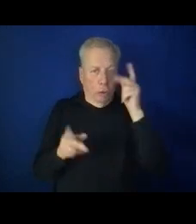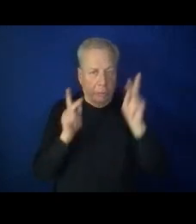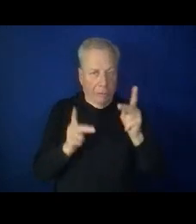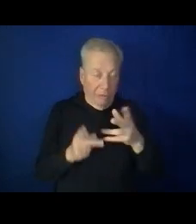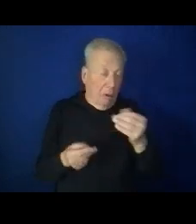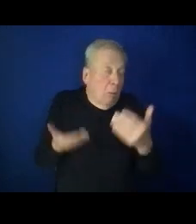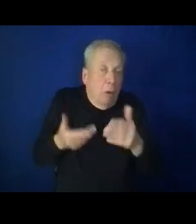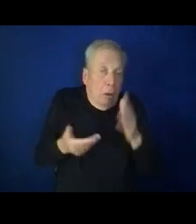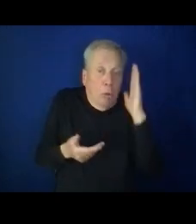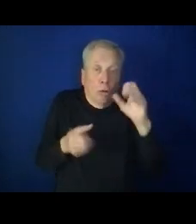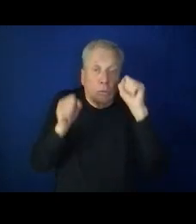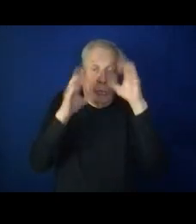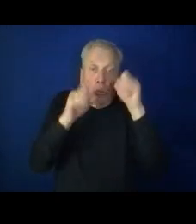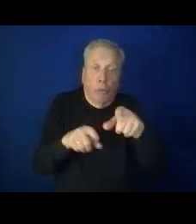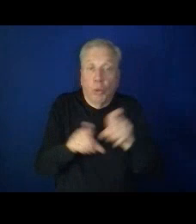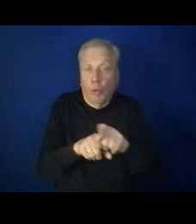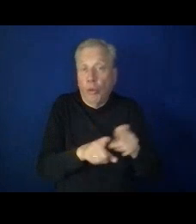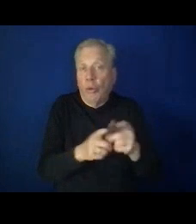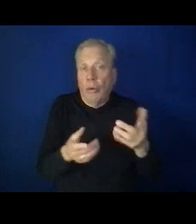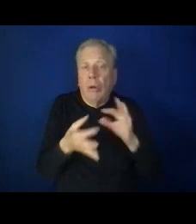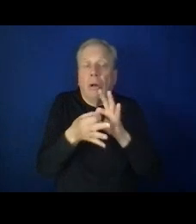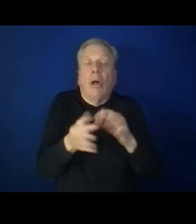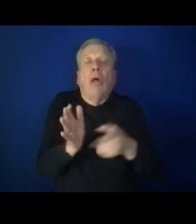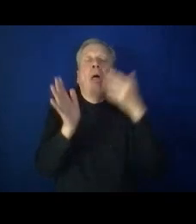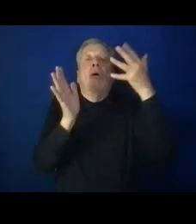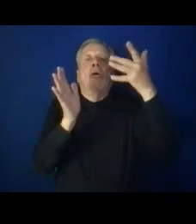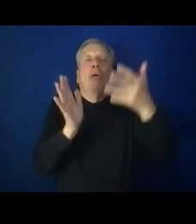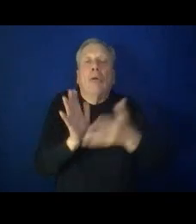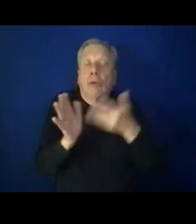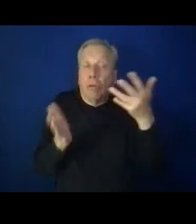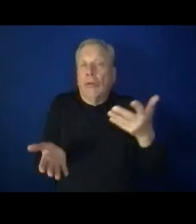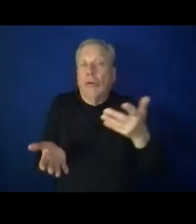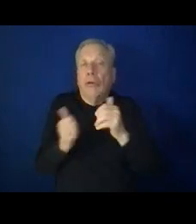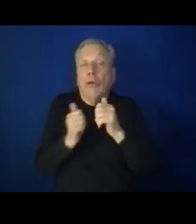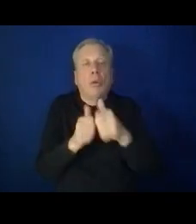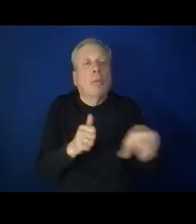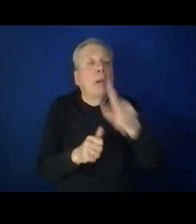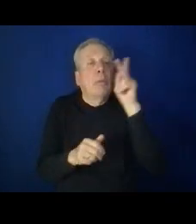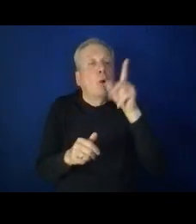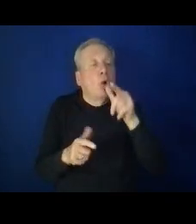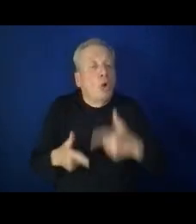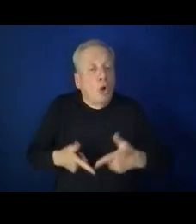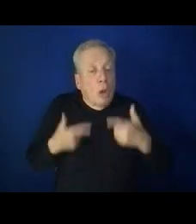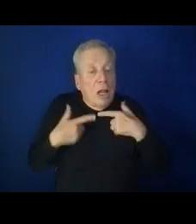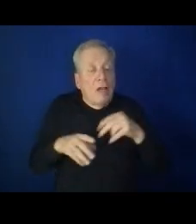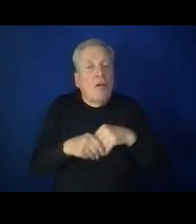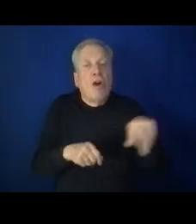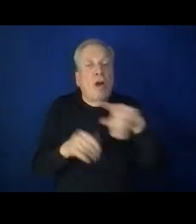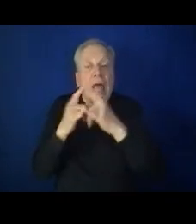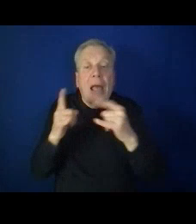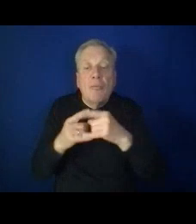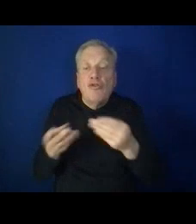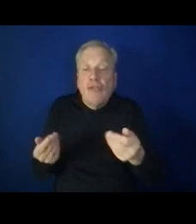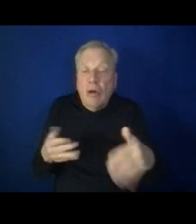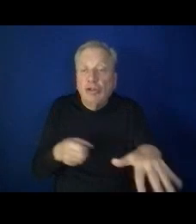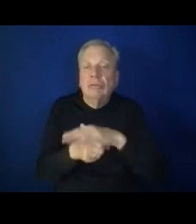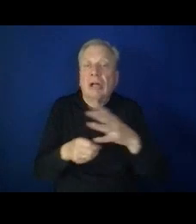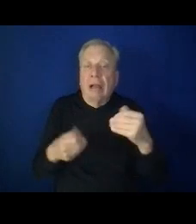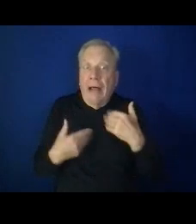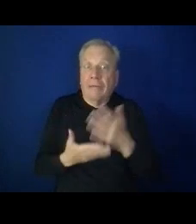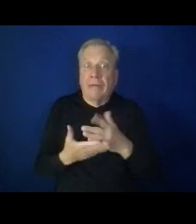you that on occasion within the residences or the campgrounds, we'll have some domestic